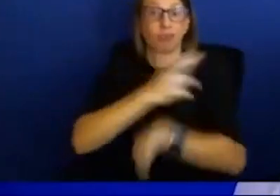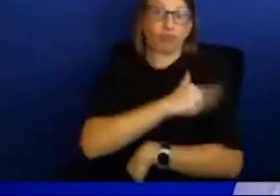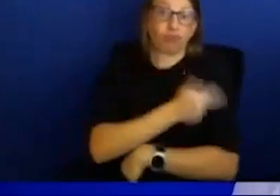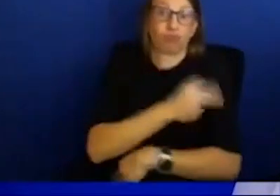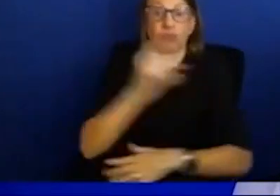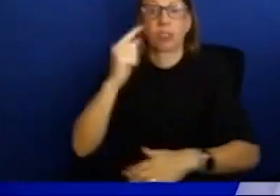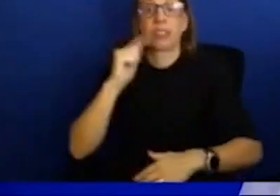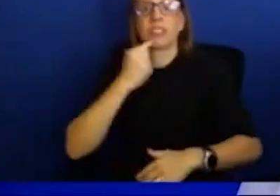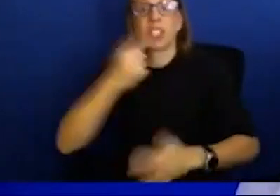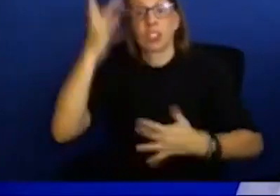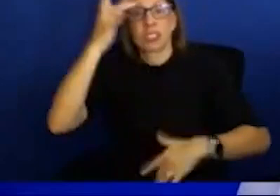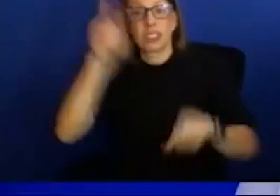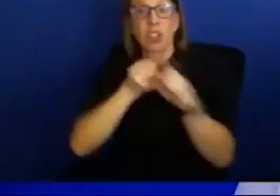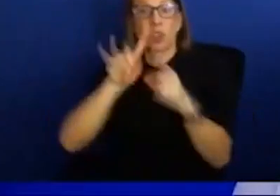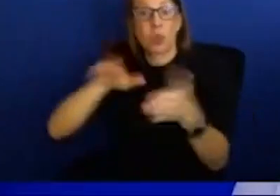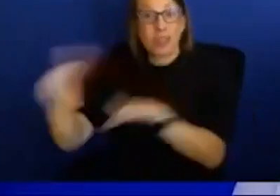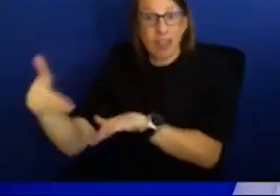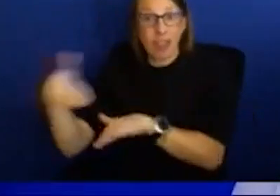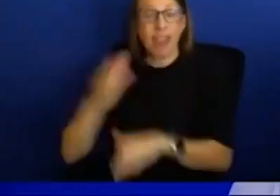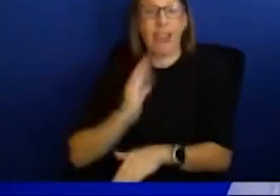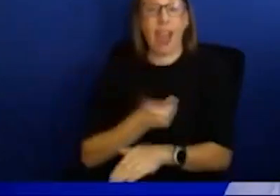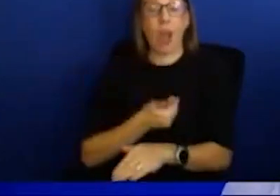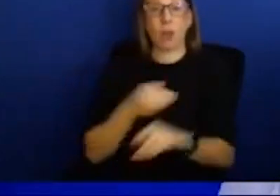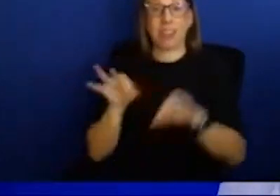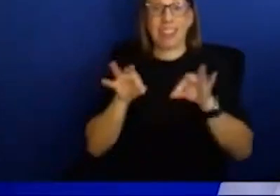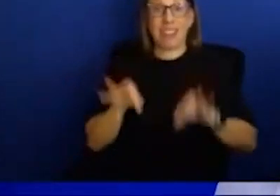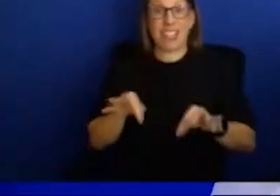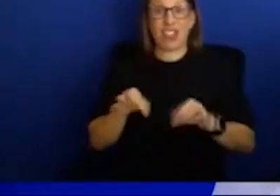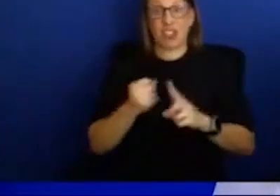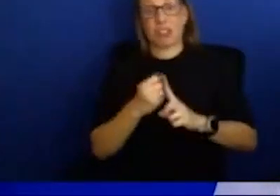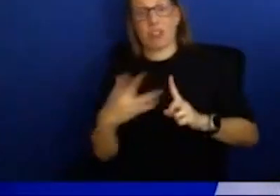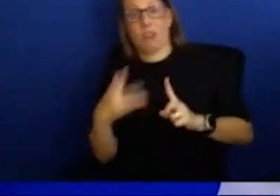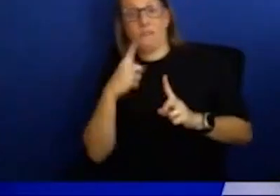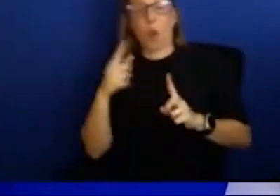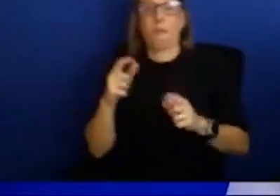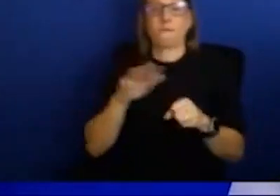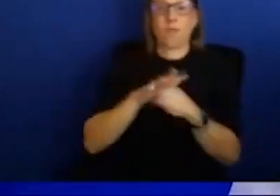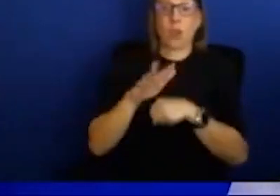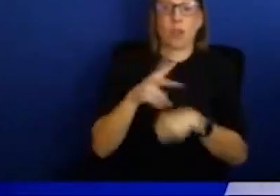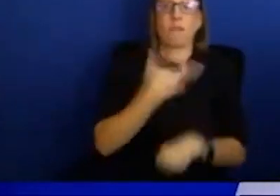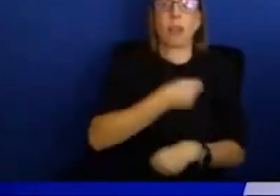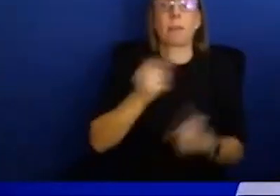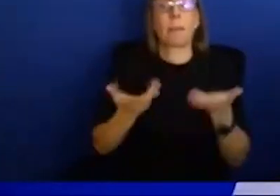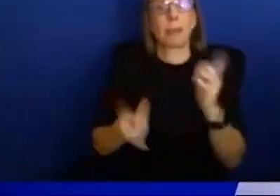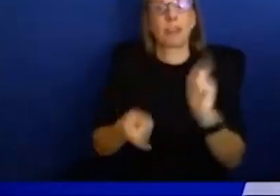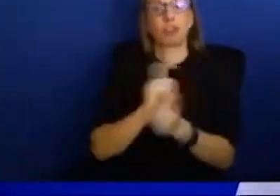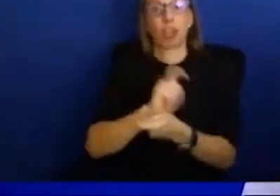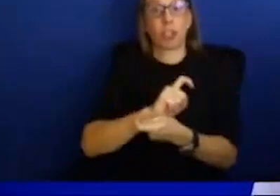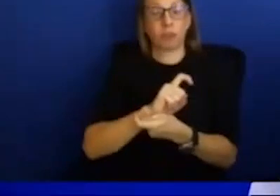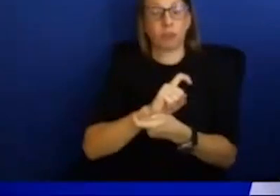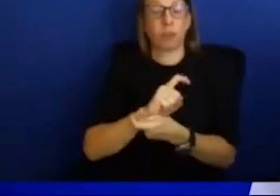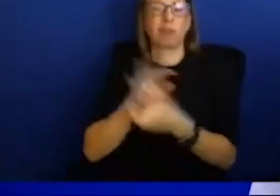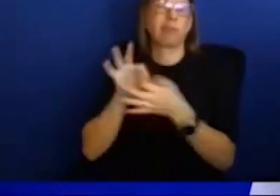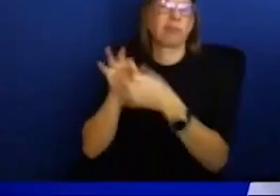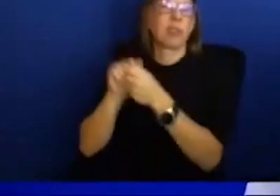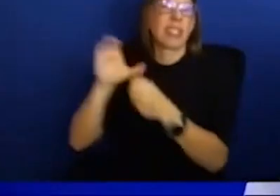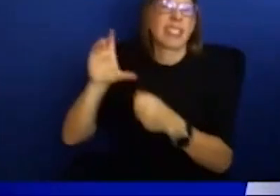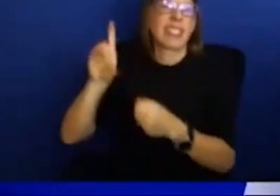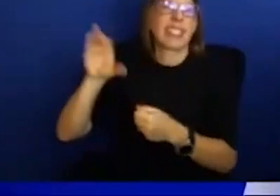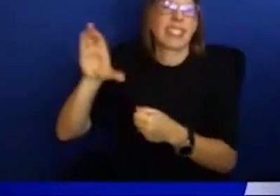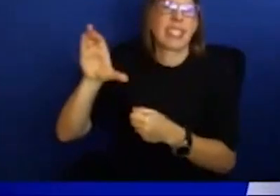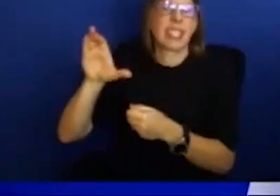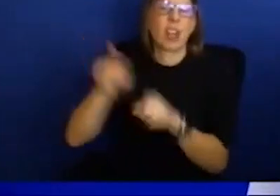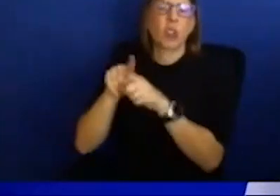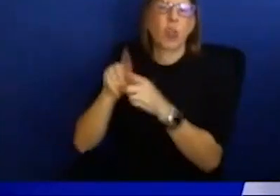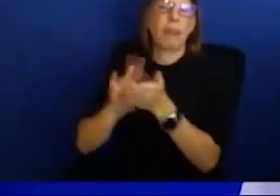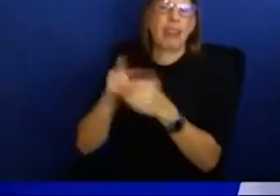death, certainly our definition of fully vaccinated may change as far as the CDC and medical realm go.